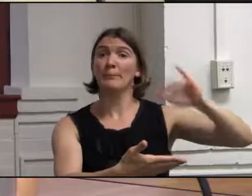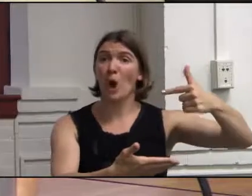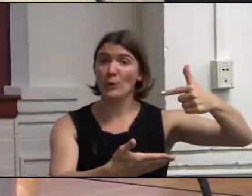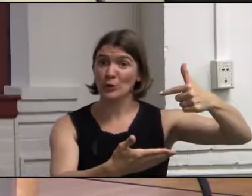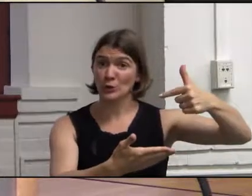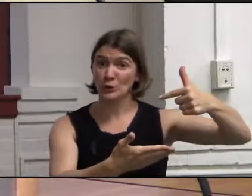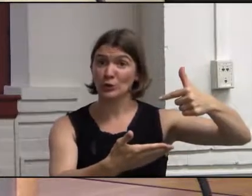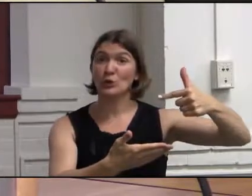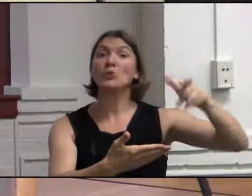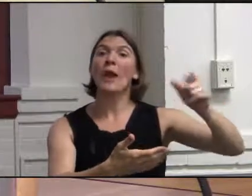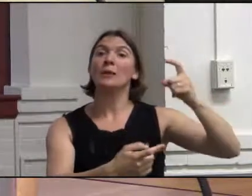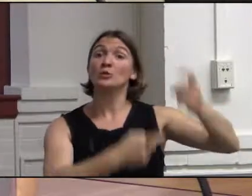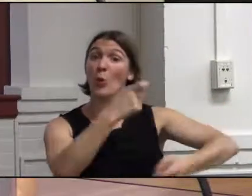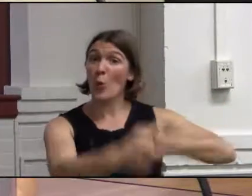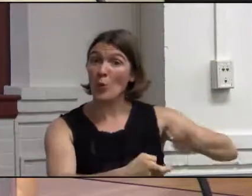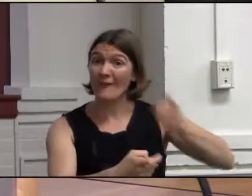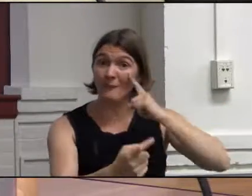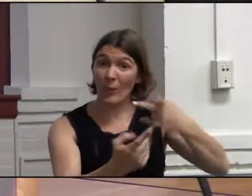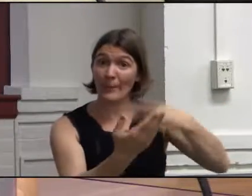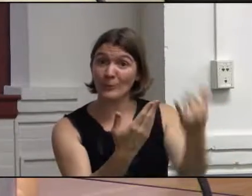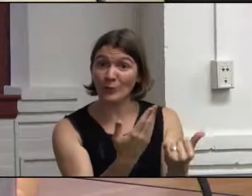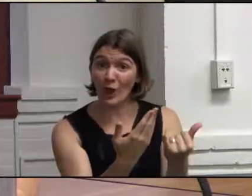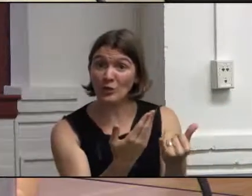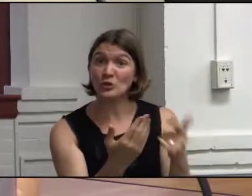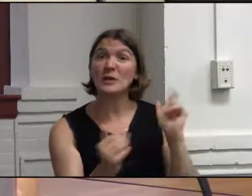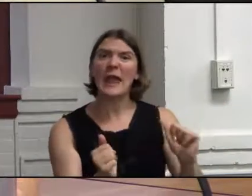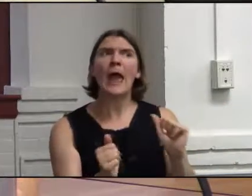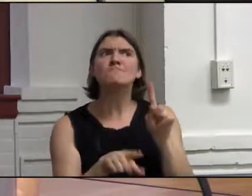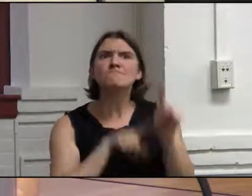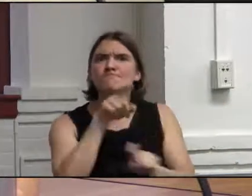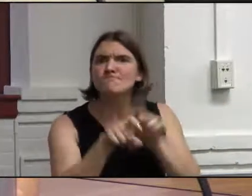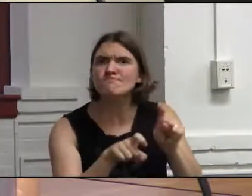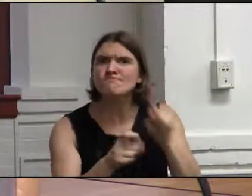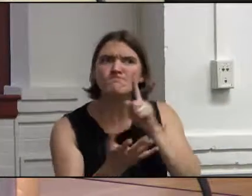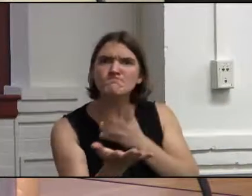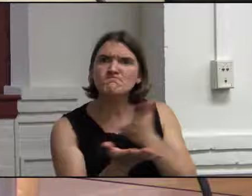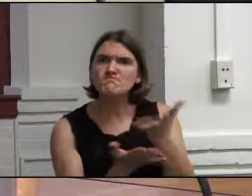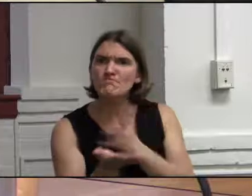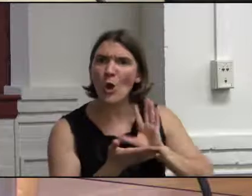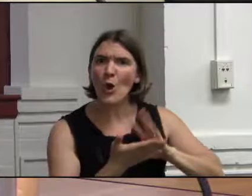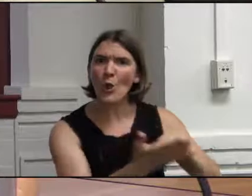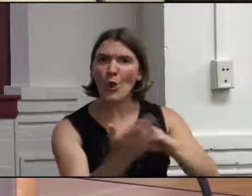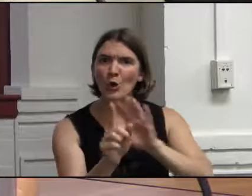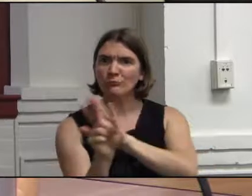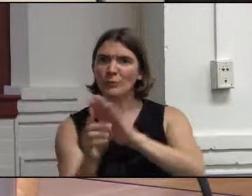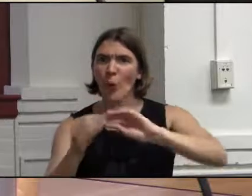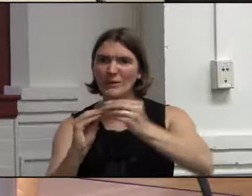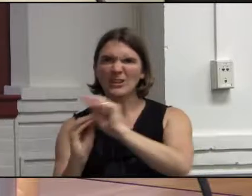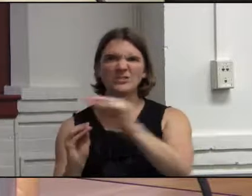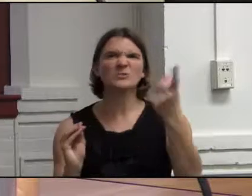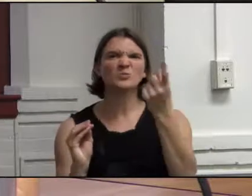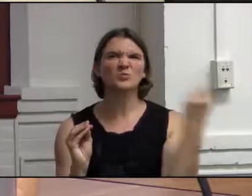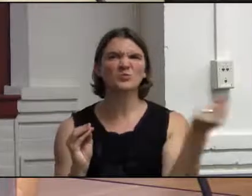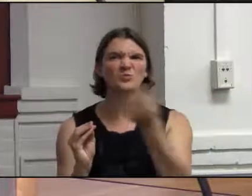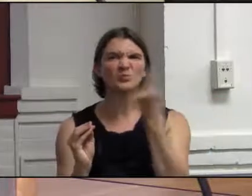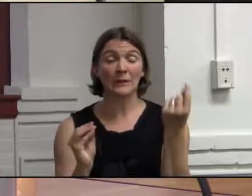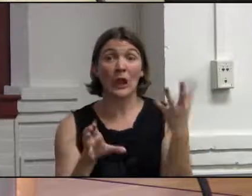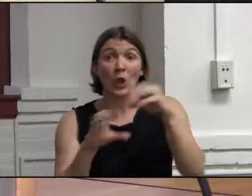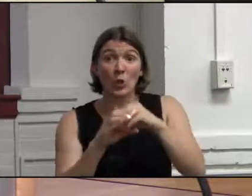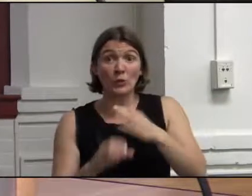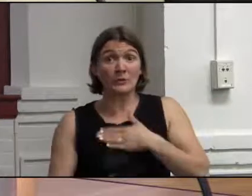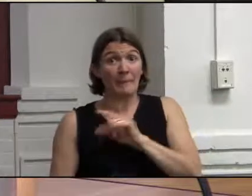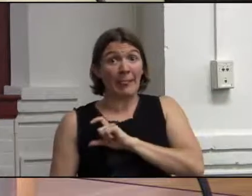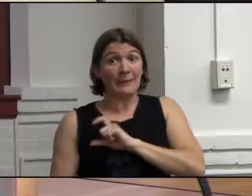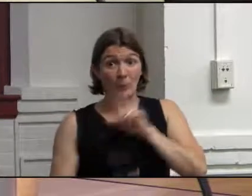you can give donations. You can hear more information. You can talk with people from these various organizations, including our